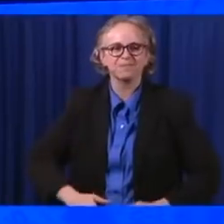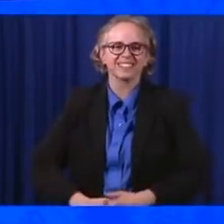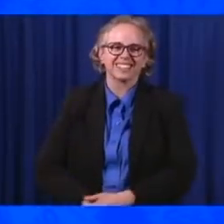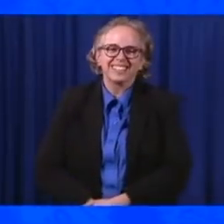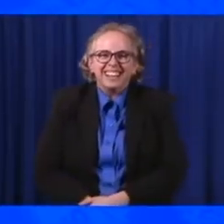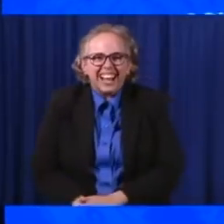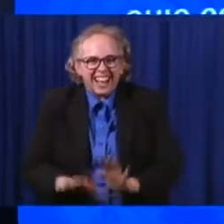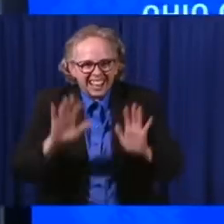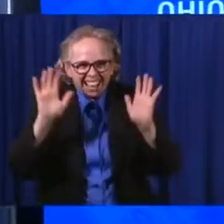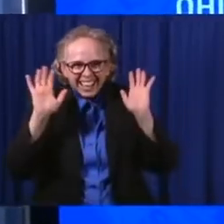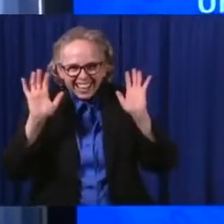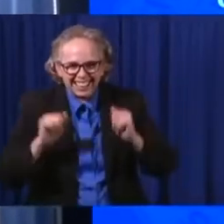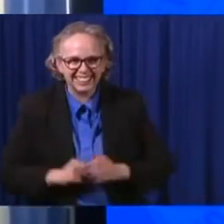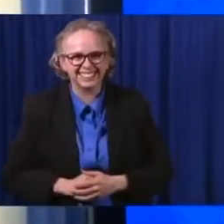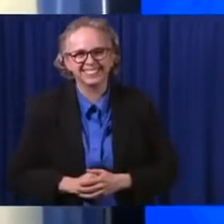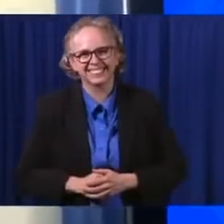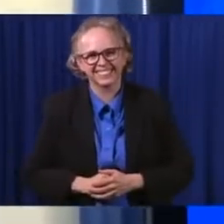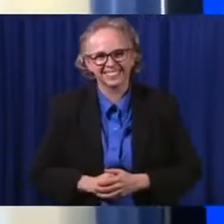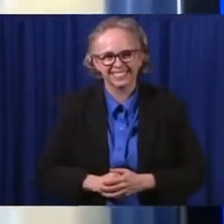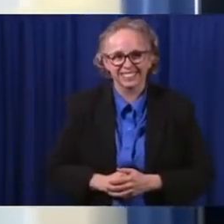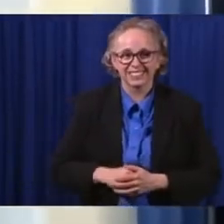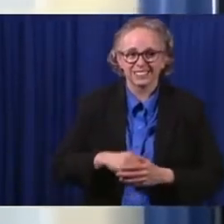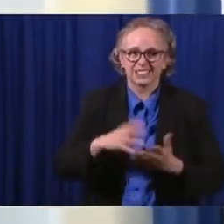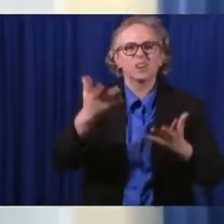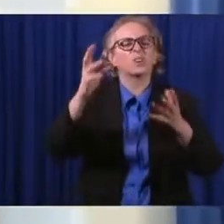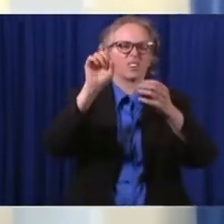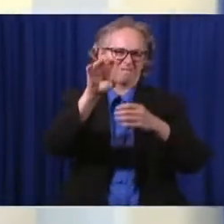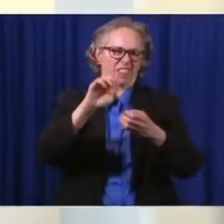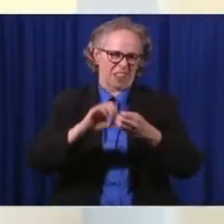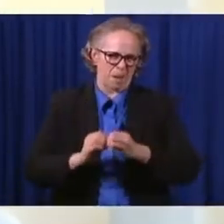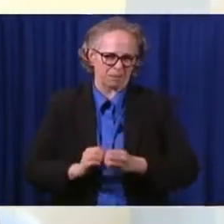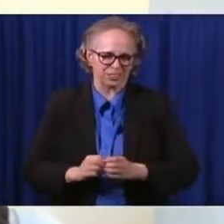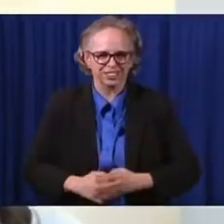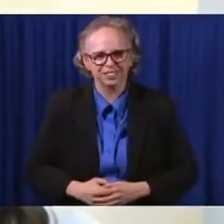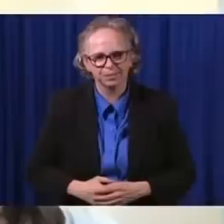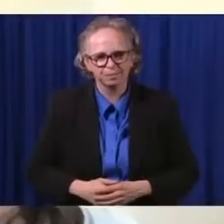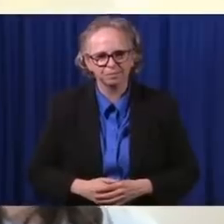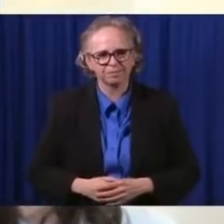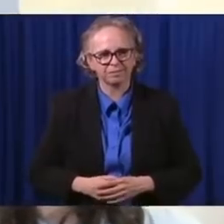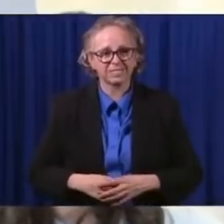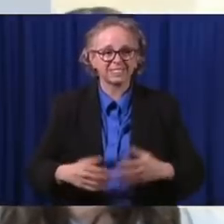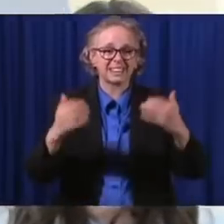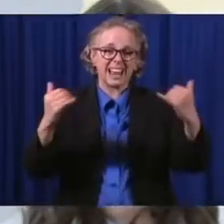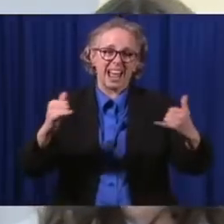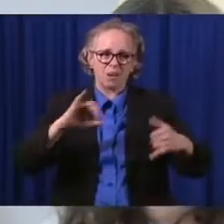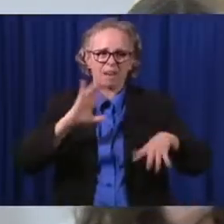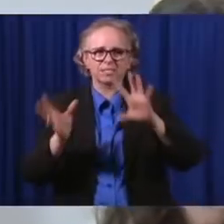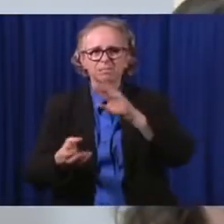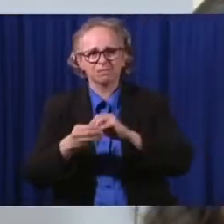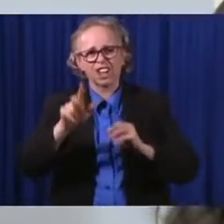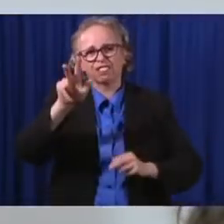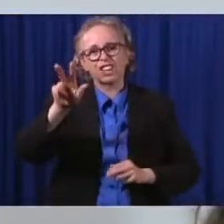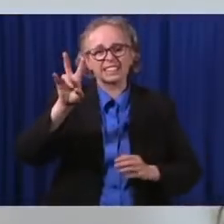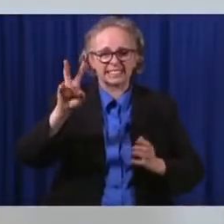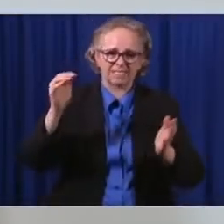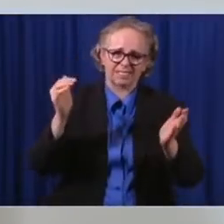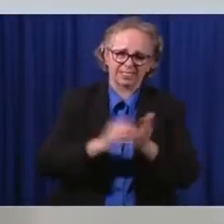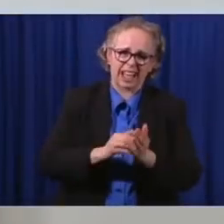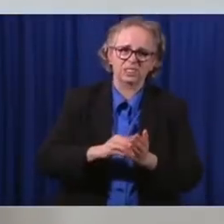Governor. I'd like to get to our numbers. First of all, we now know that in Ohio, we have